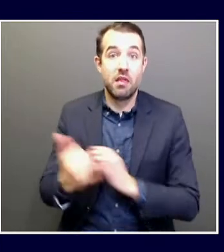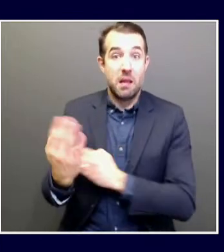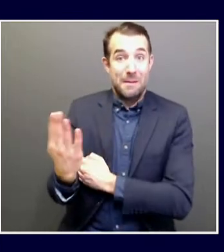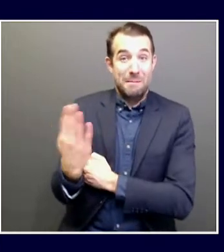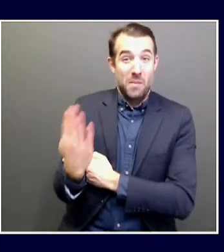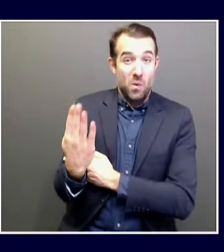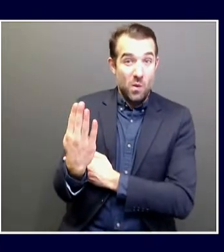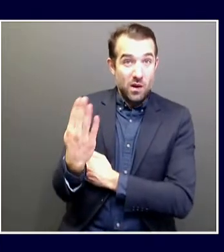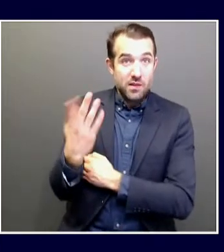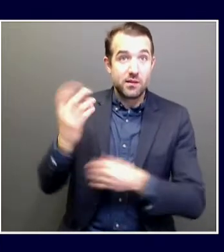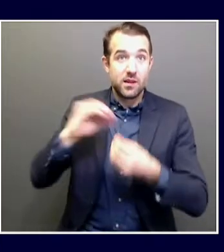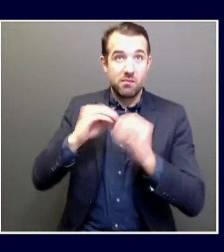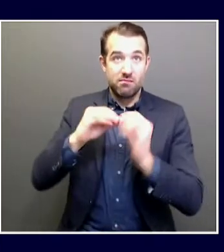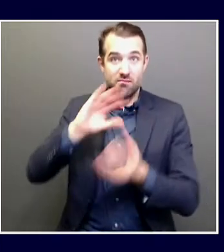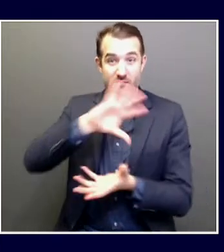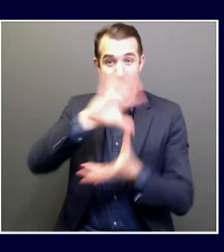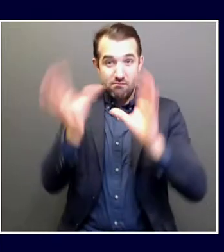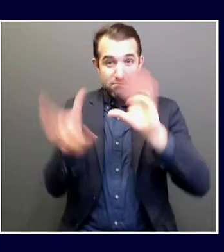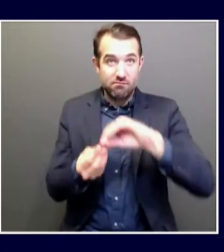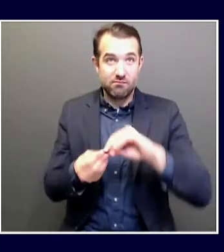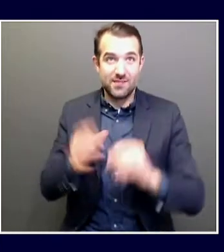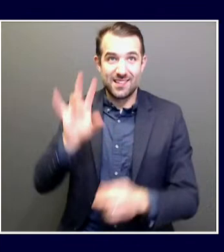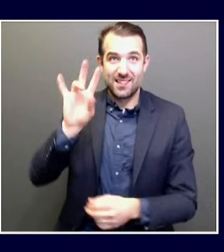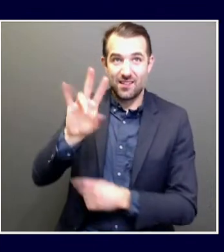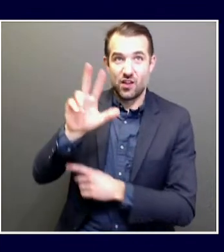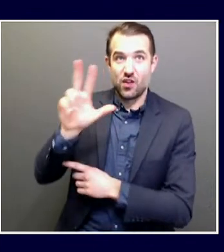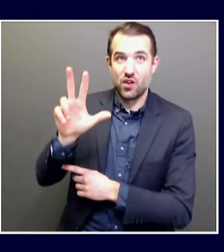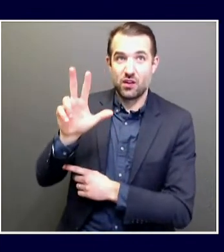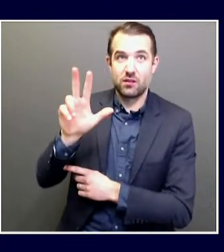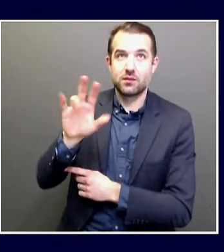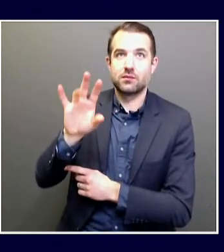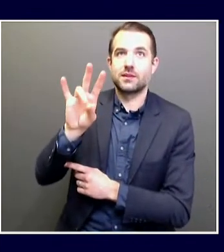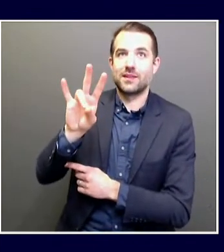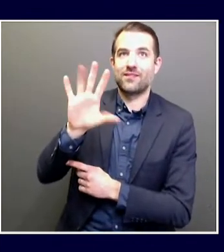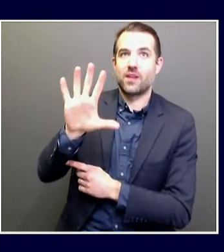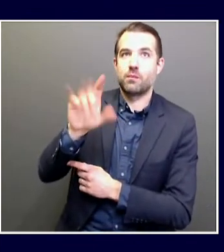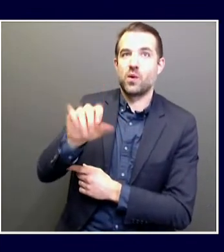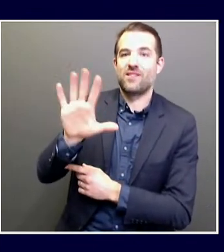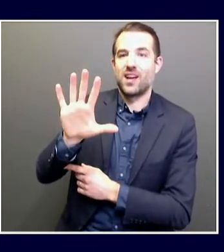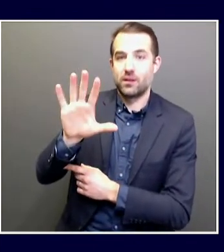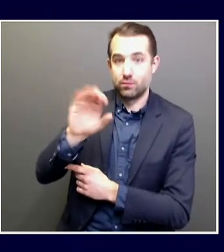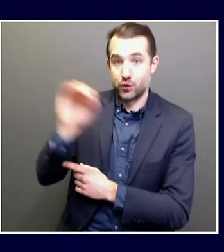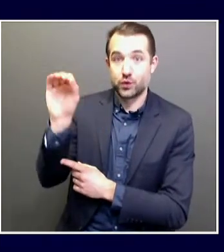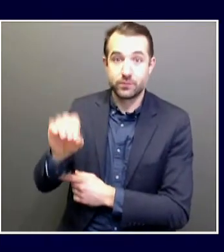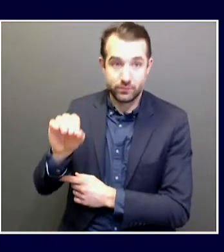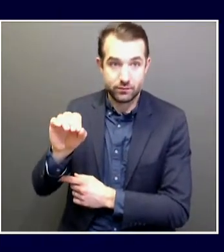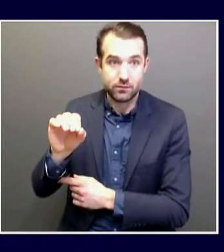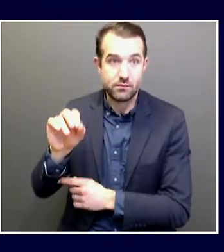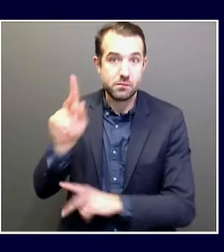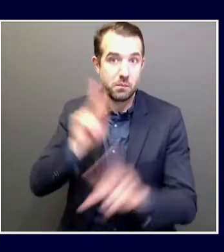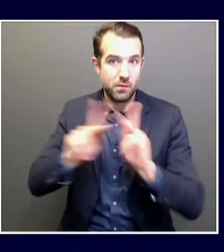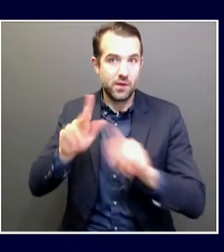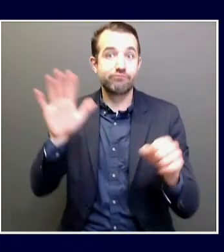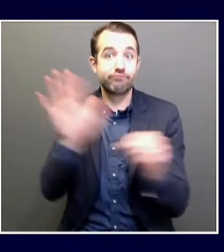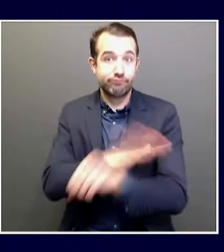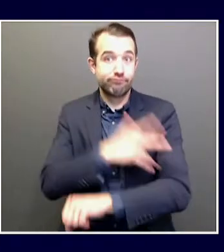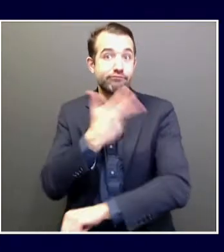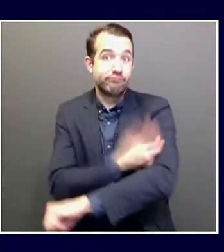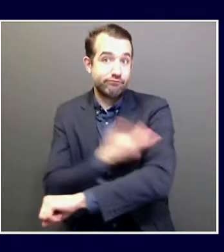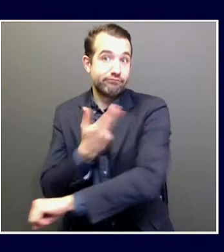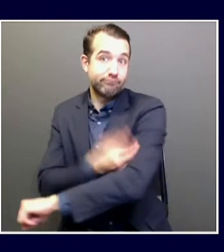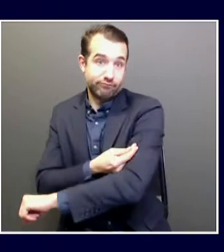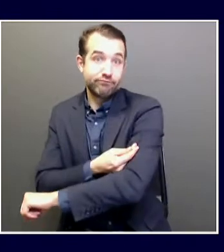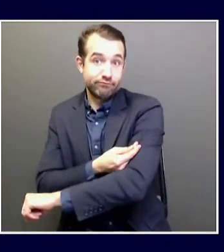75.3%, that's 3 out of every 4 people in Maine, are now fully vaccinated. And among